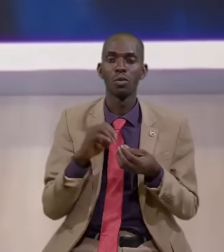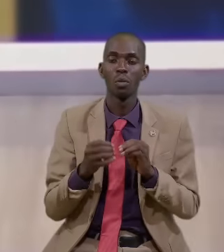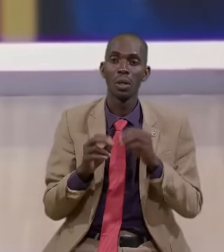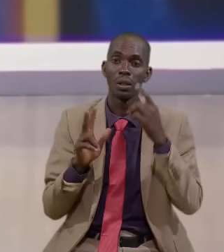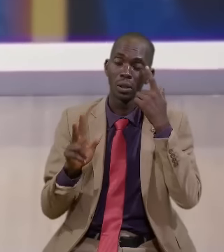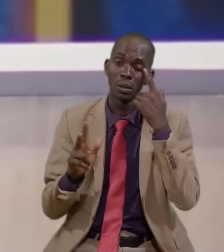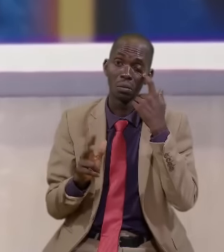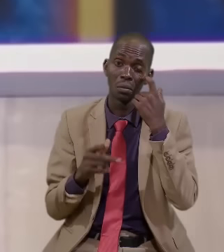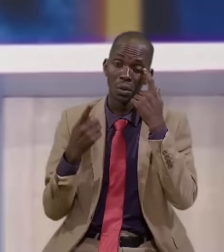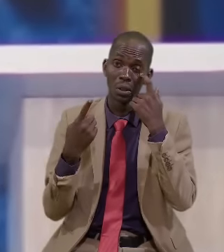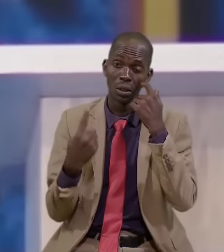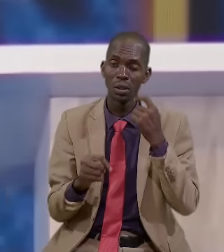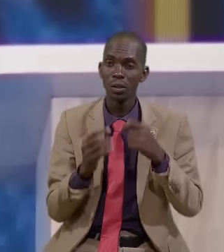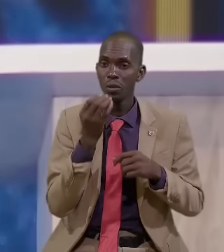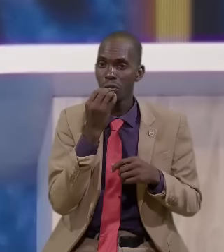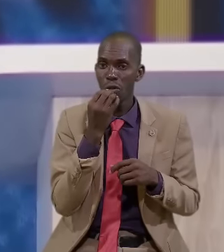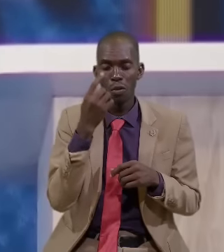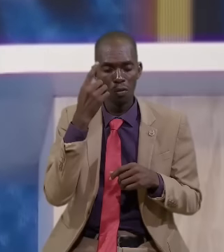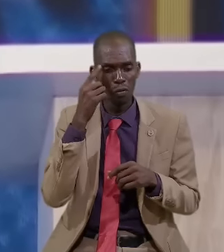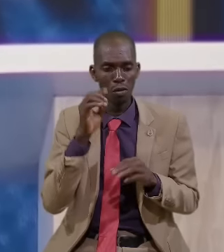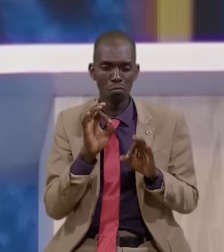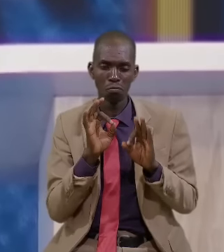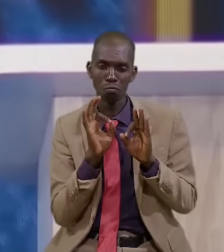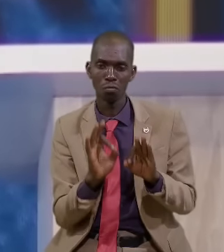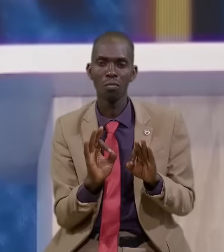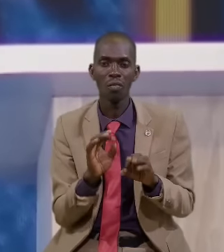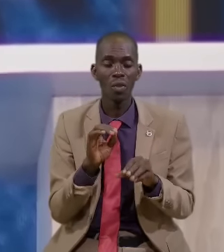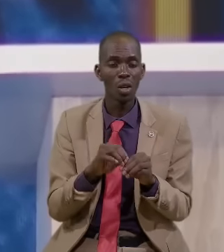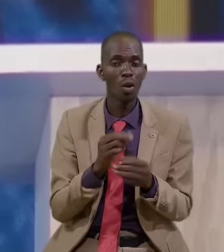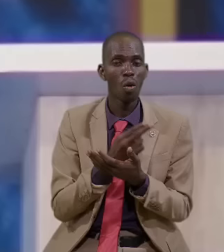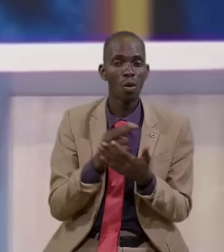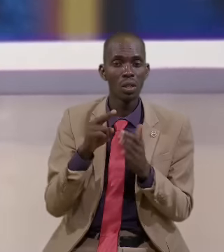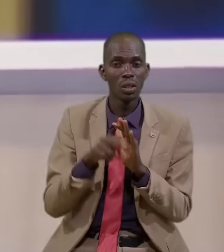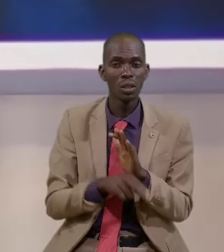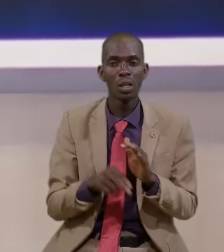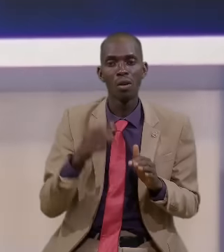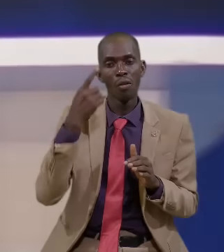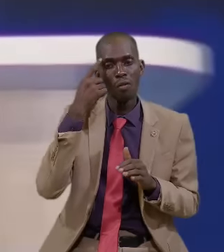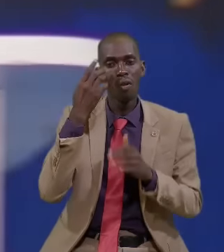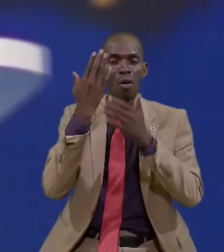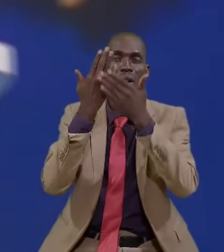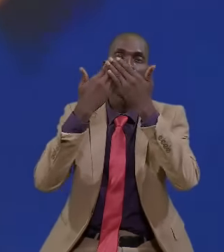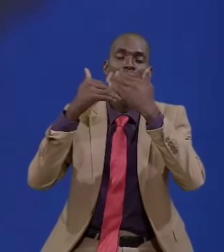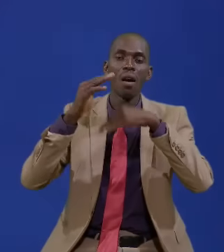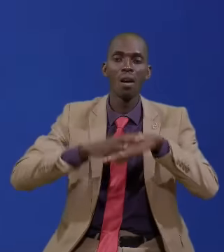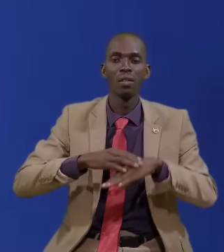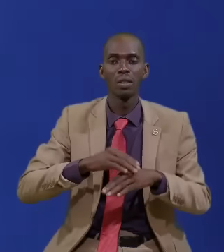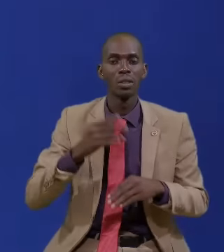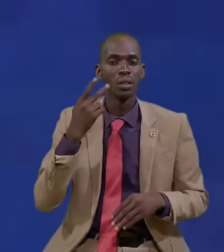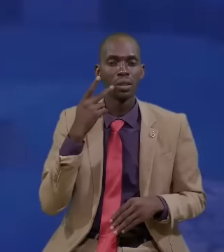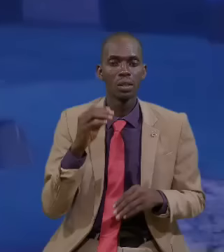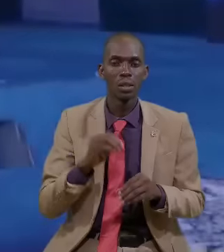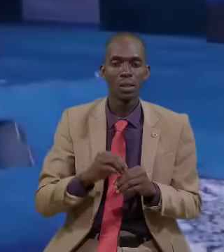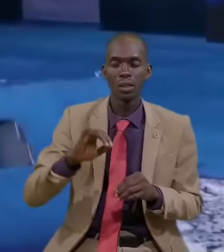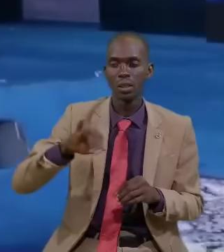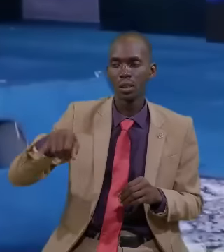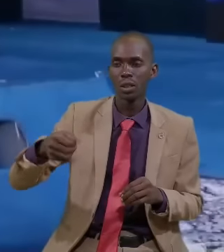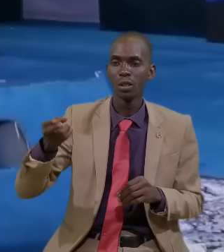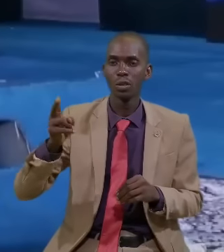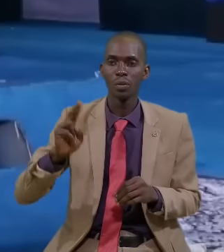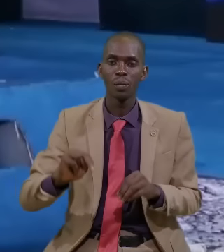for fitness in holiness for heaven. We're looking at John chapter 6. And I'm reading